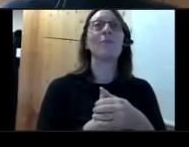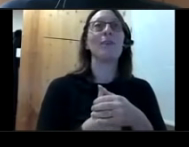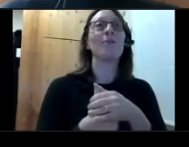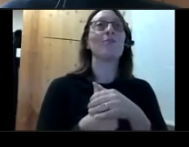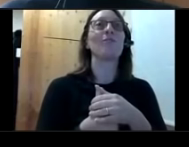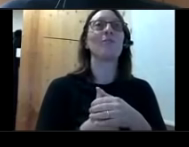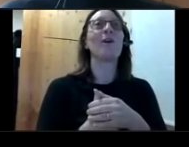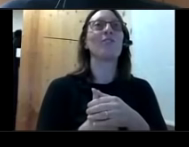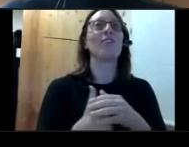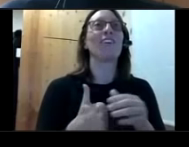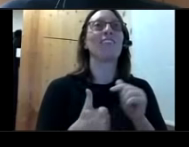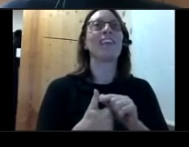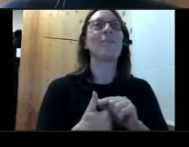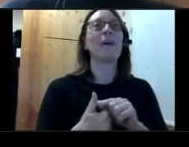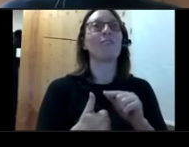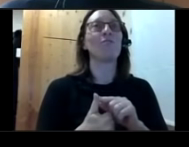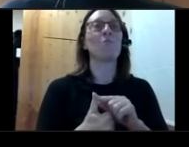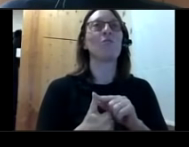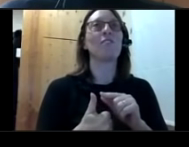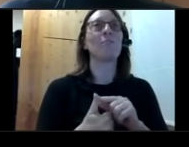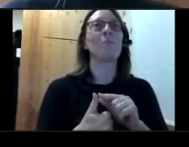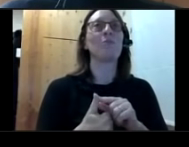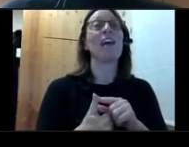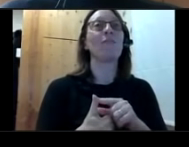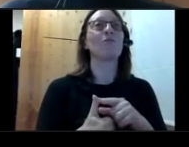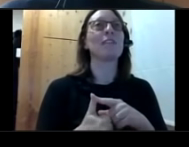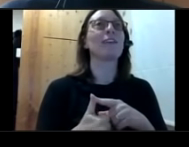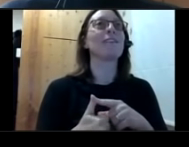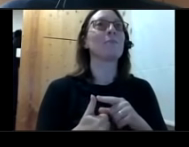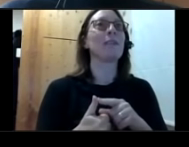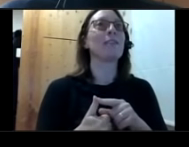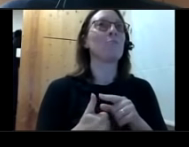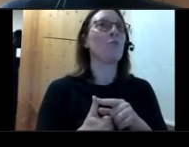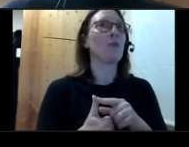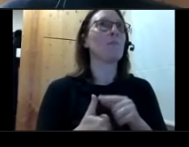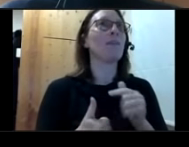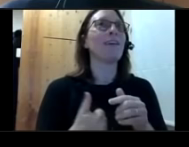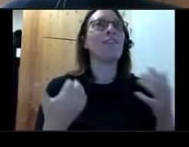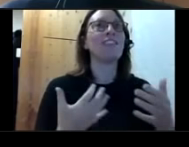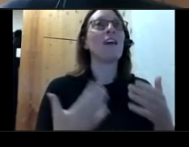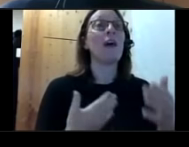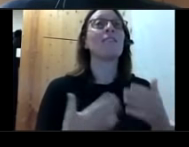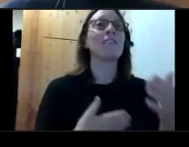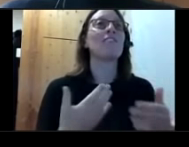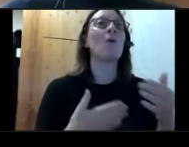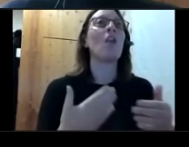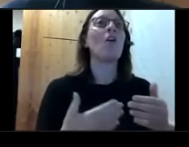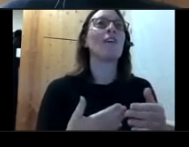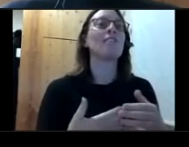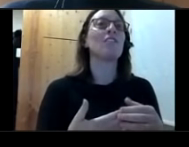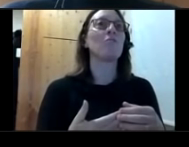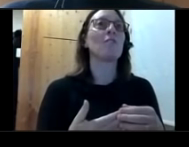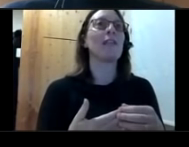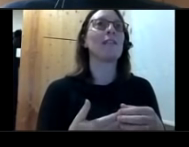have somebody who's going to answer the emails and the responses to people saying, I've got an accessibility problem? Things like that. There is quite a